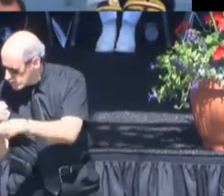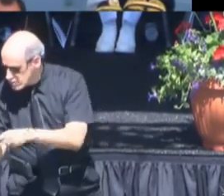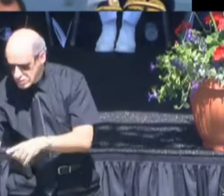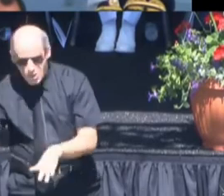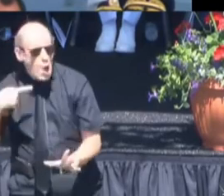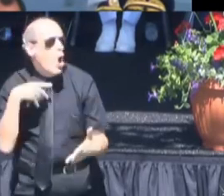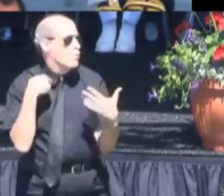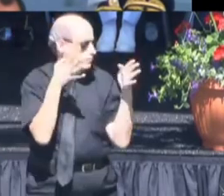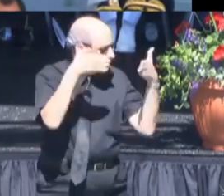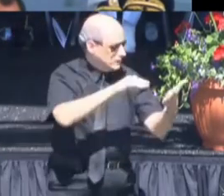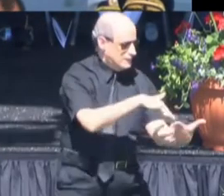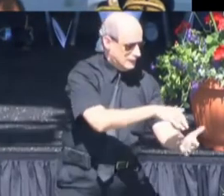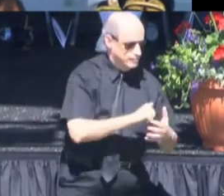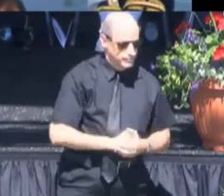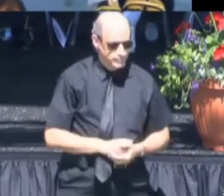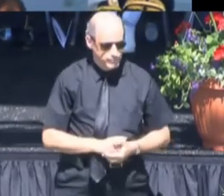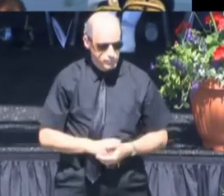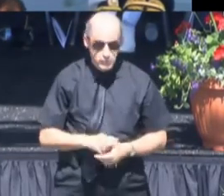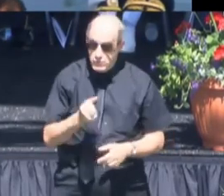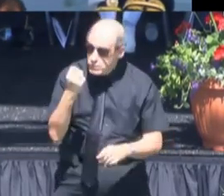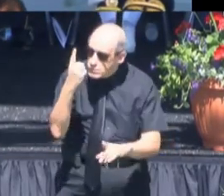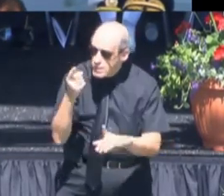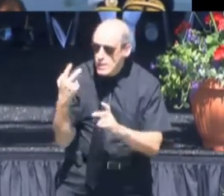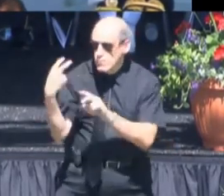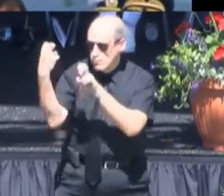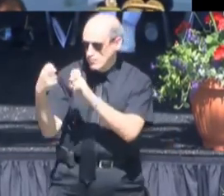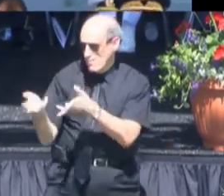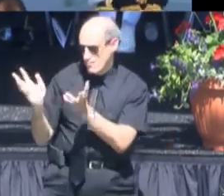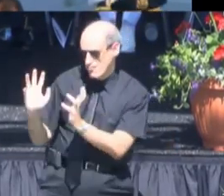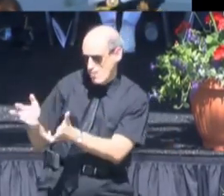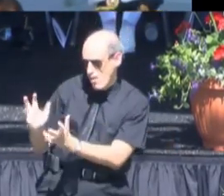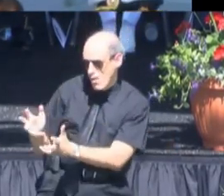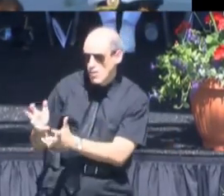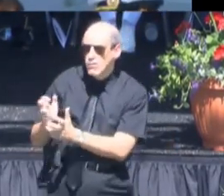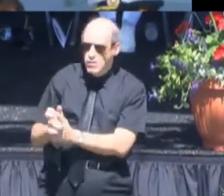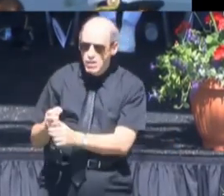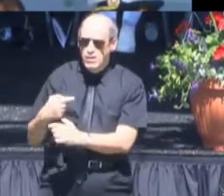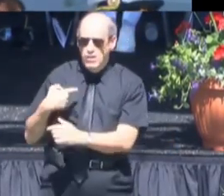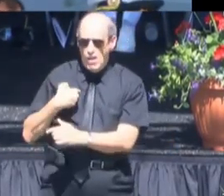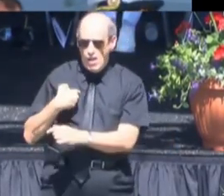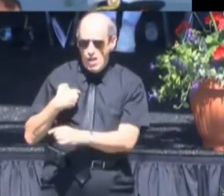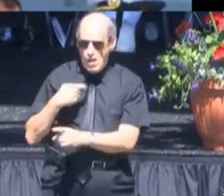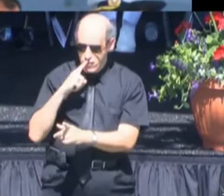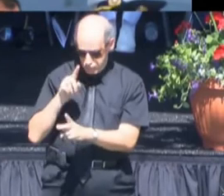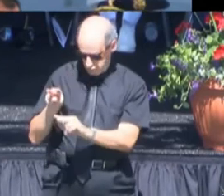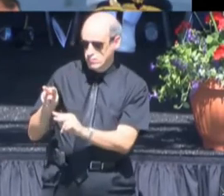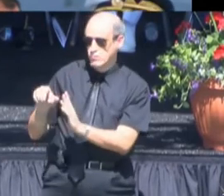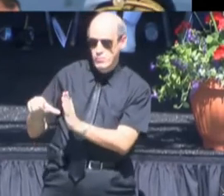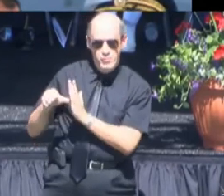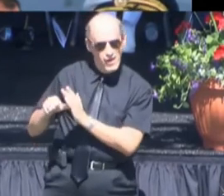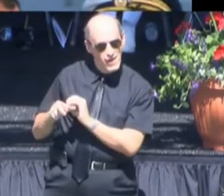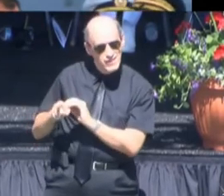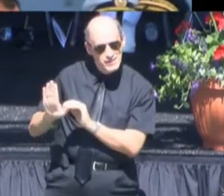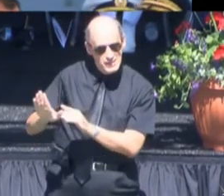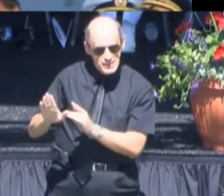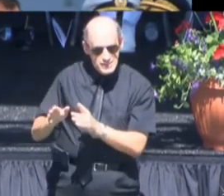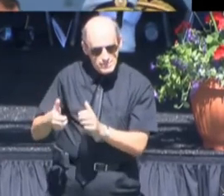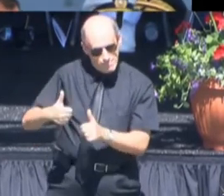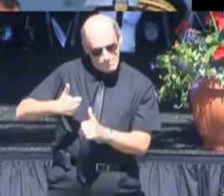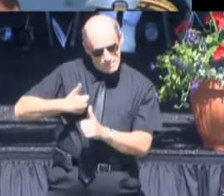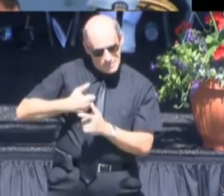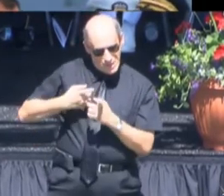said, studying. But we sat and talked for a minute, and I was really impressed by his